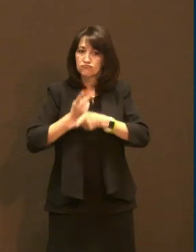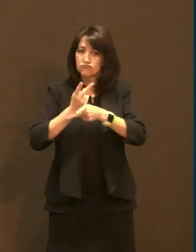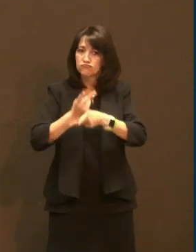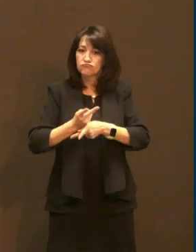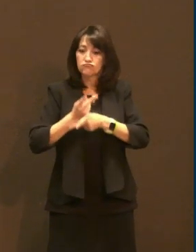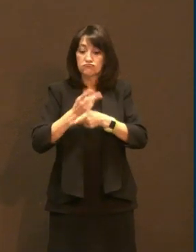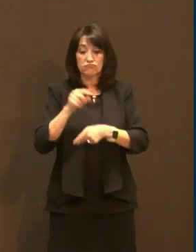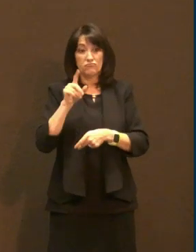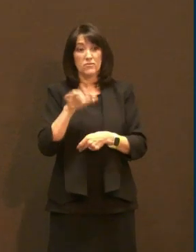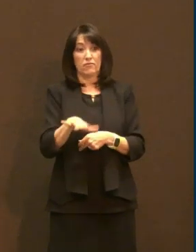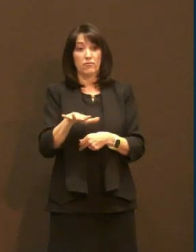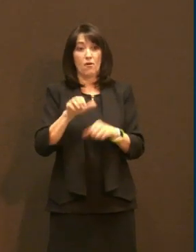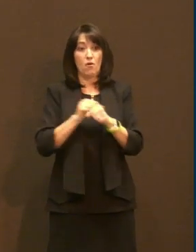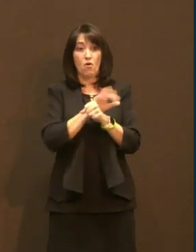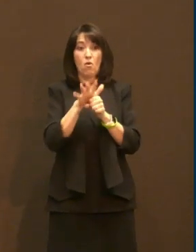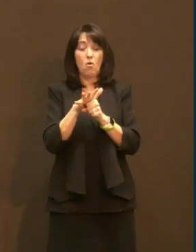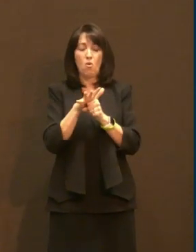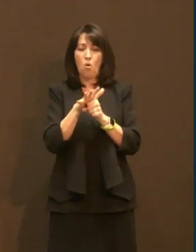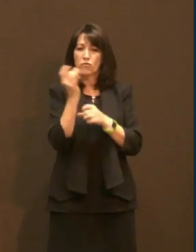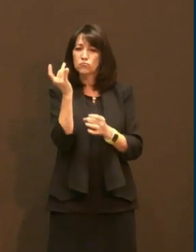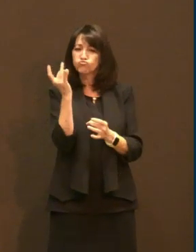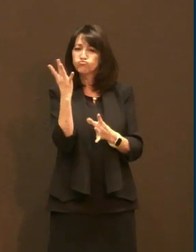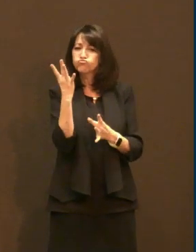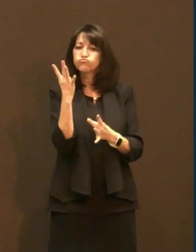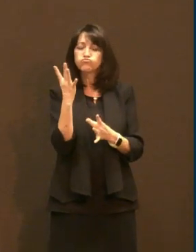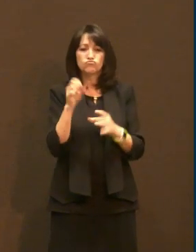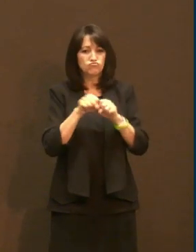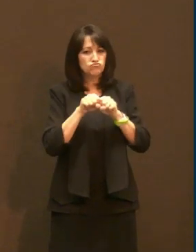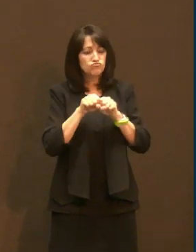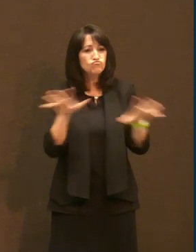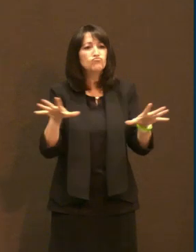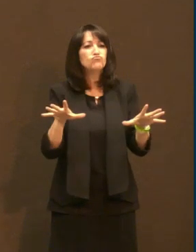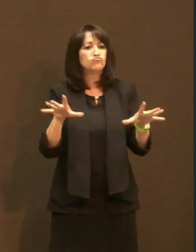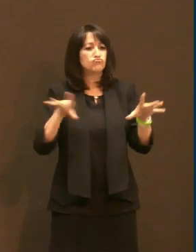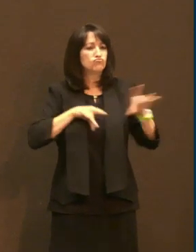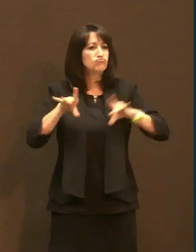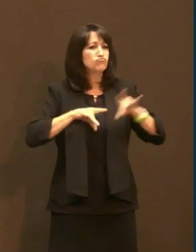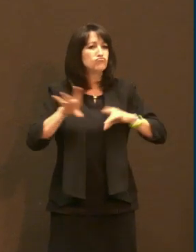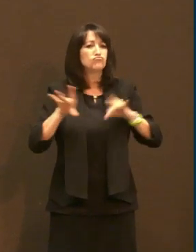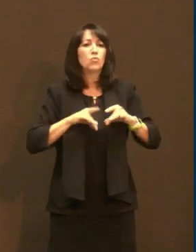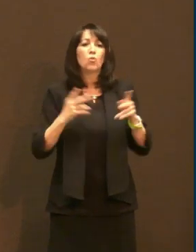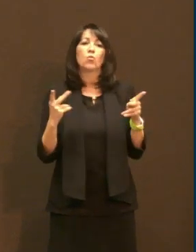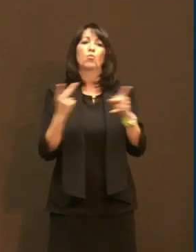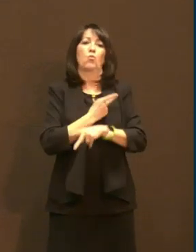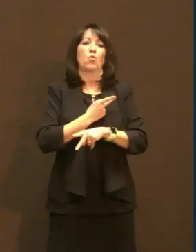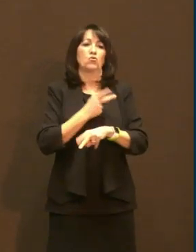us to protect our neighbors, ourselves, certainly our elderly